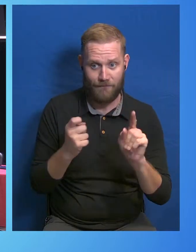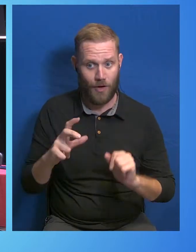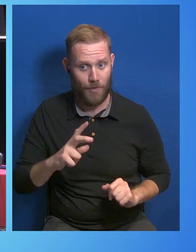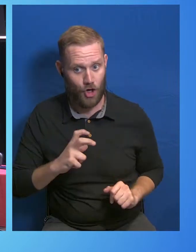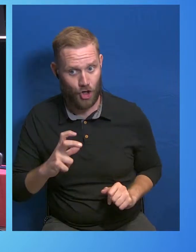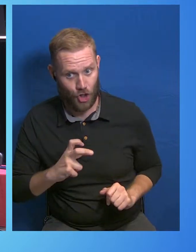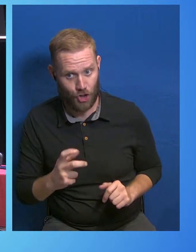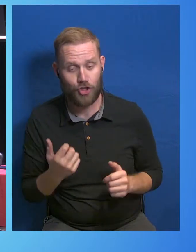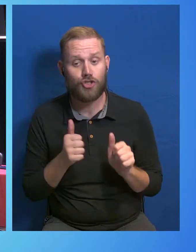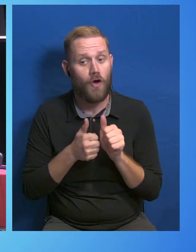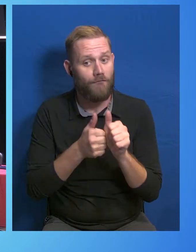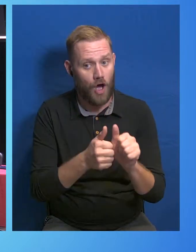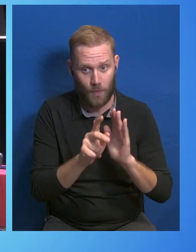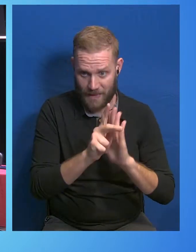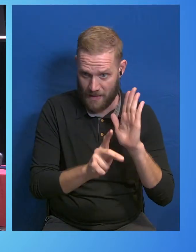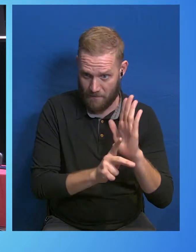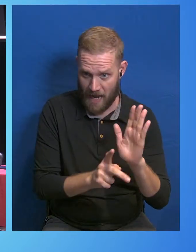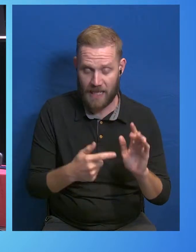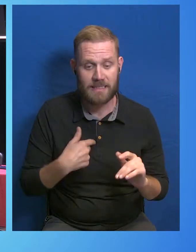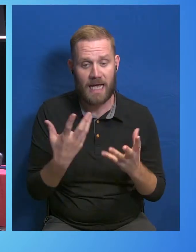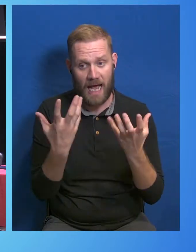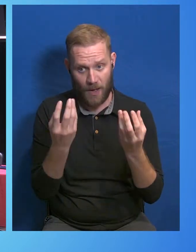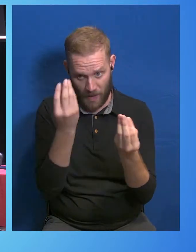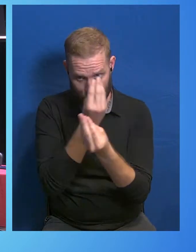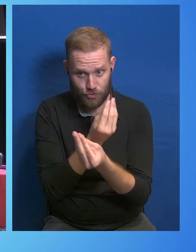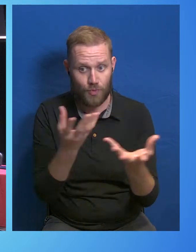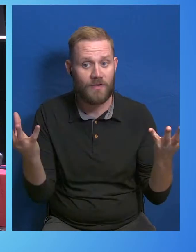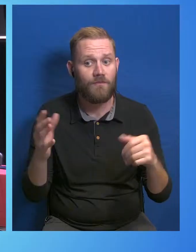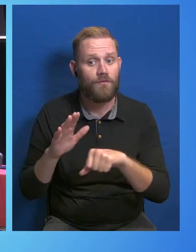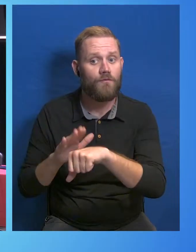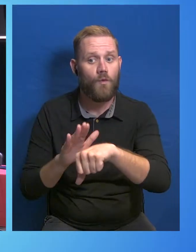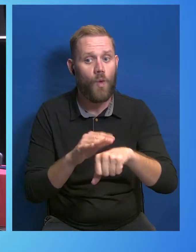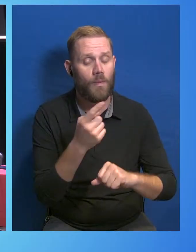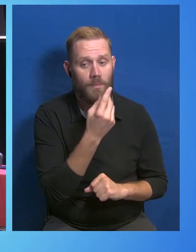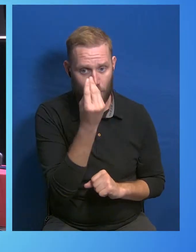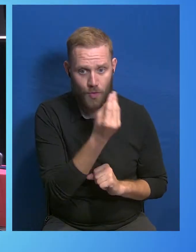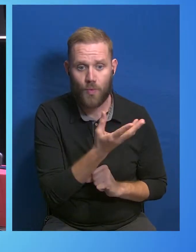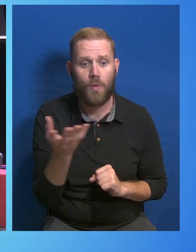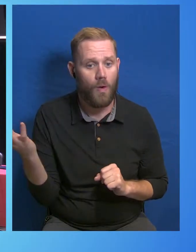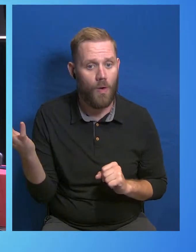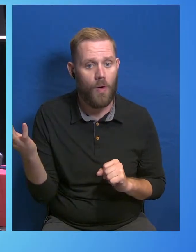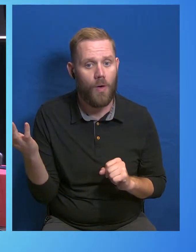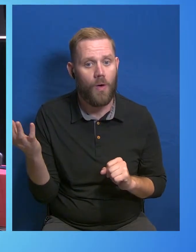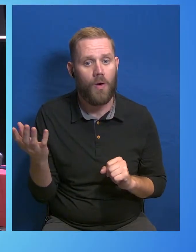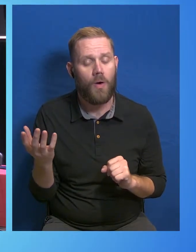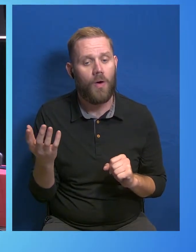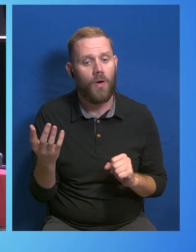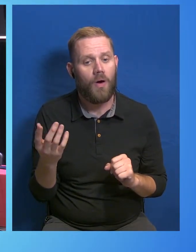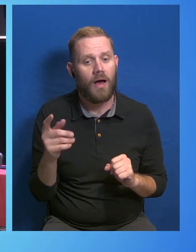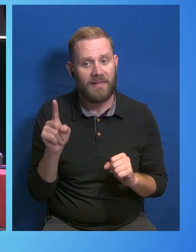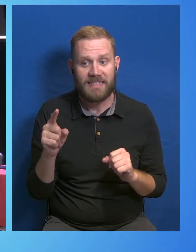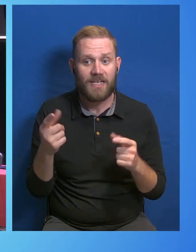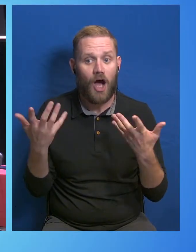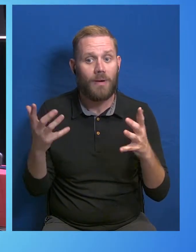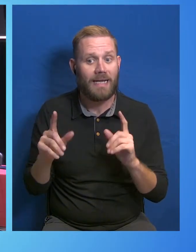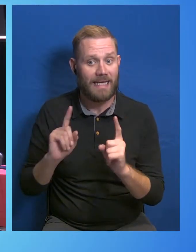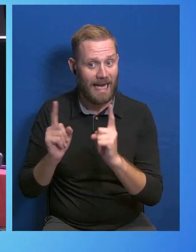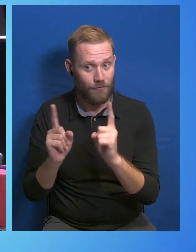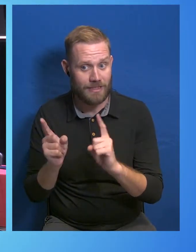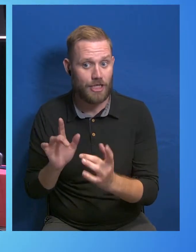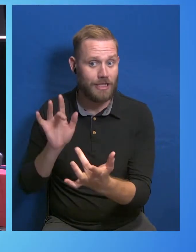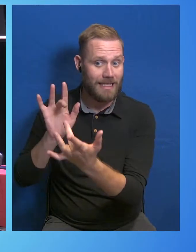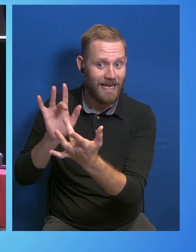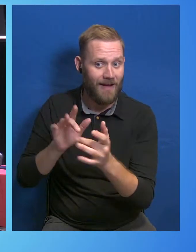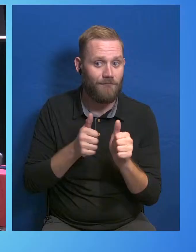So pursuant to this policy, I just wanted to be able to notify you guys that this is a correspondence that's happened pursuant